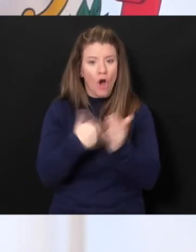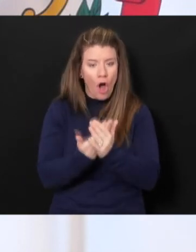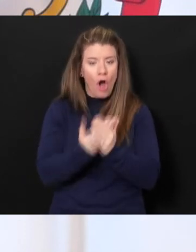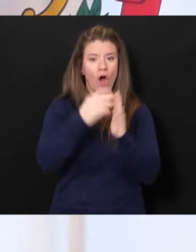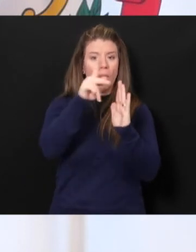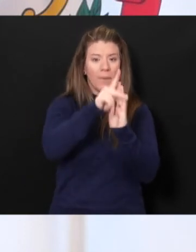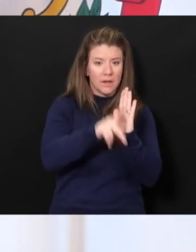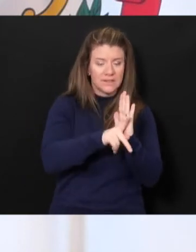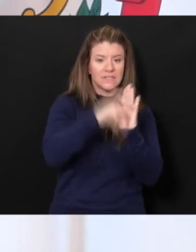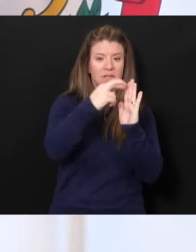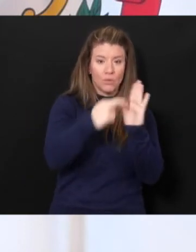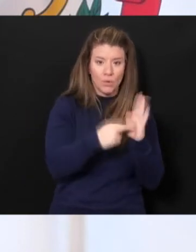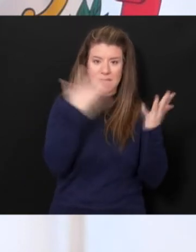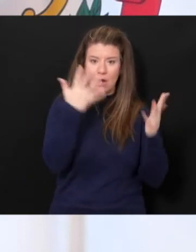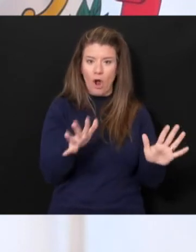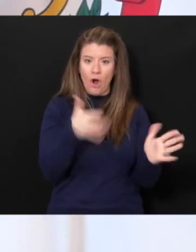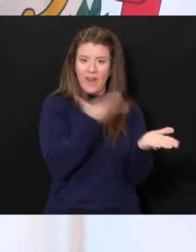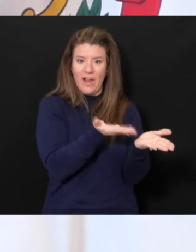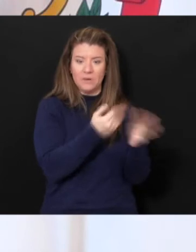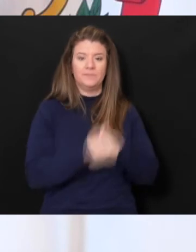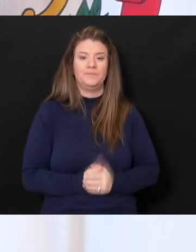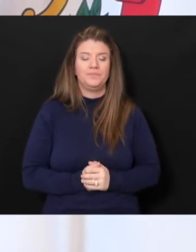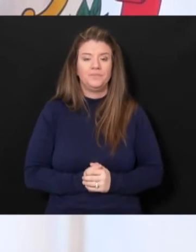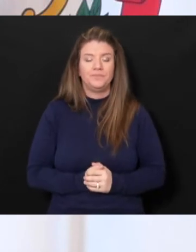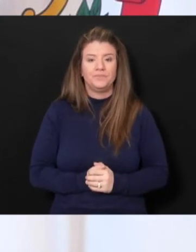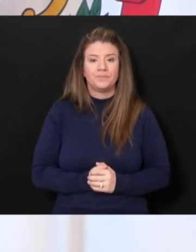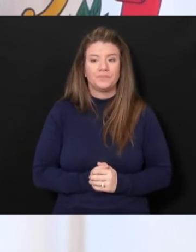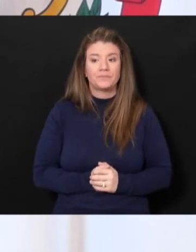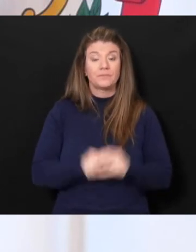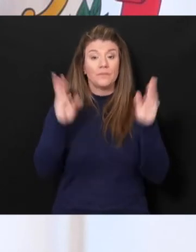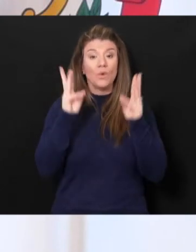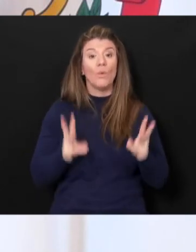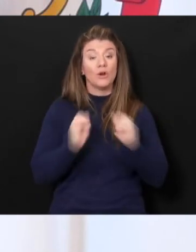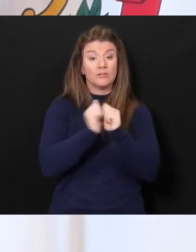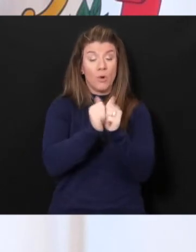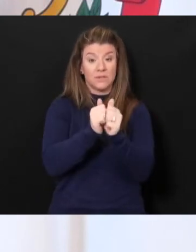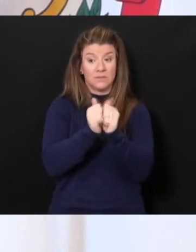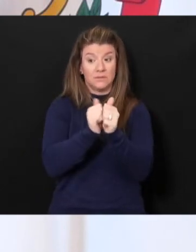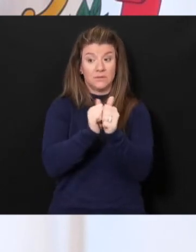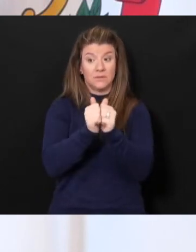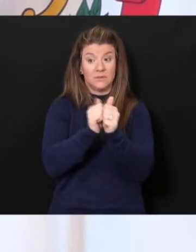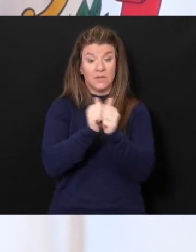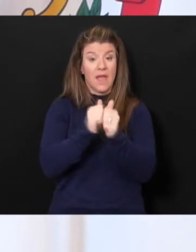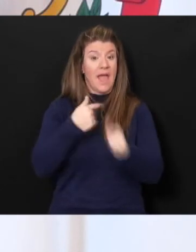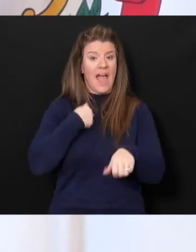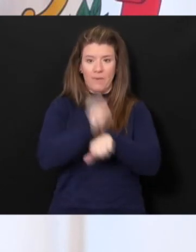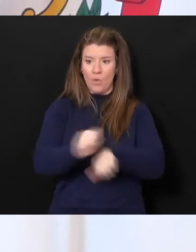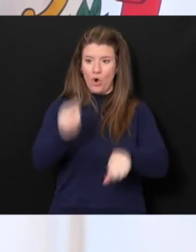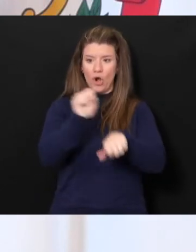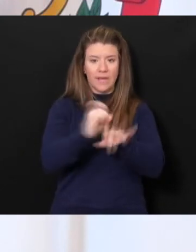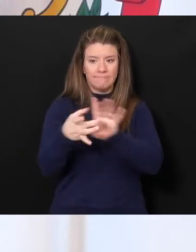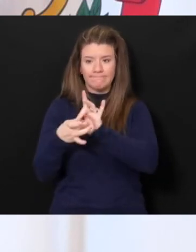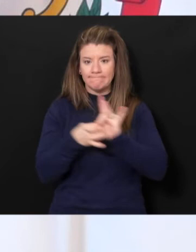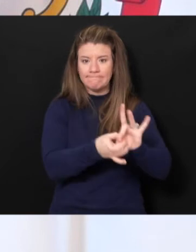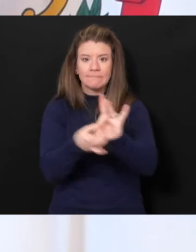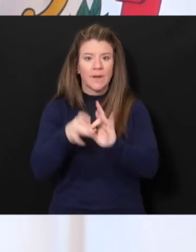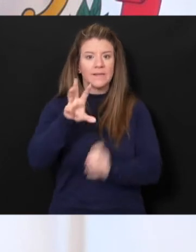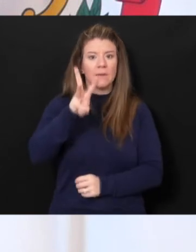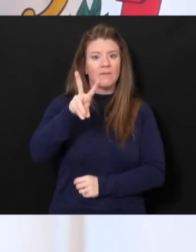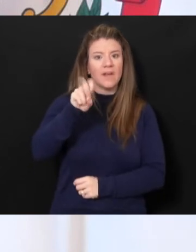all the documents that we have. As far as winter sports, I have been working with the